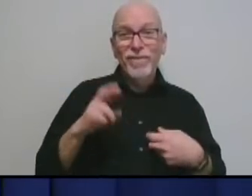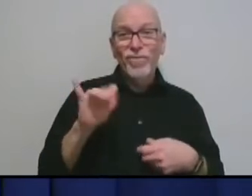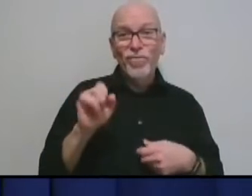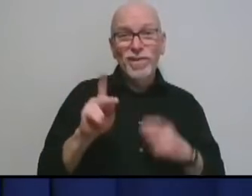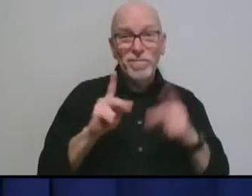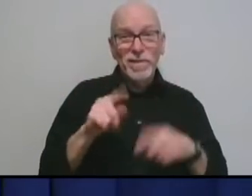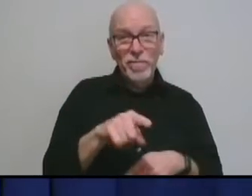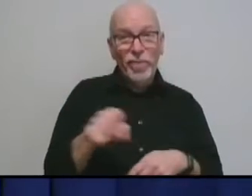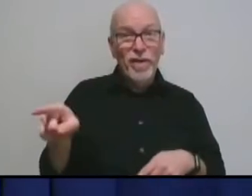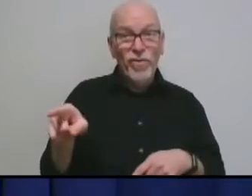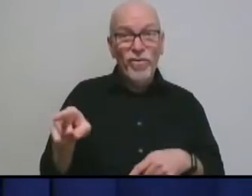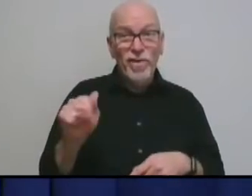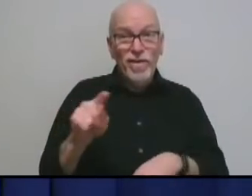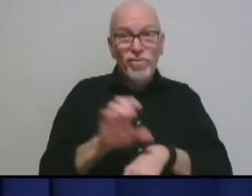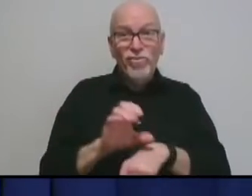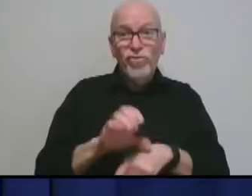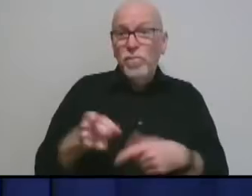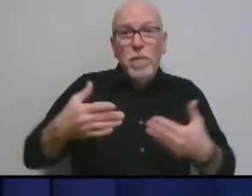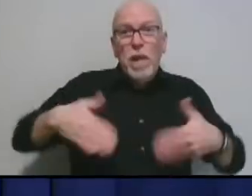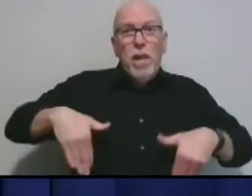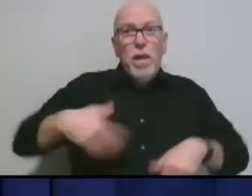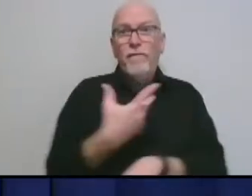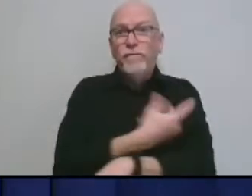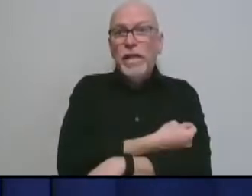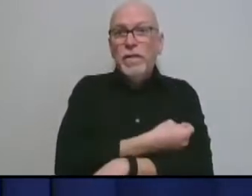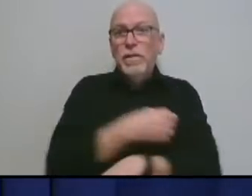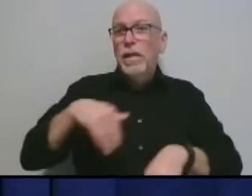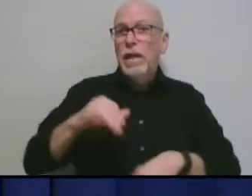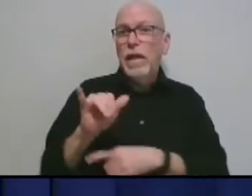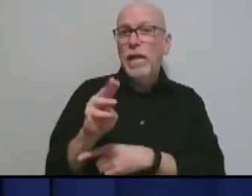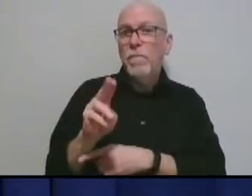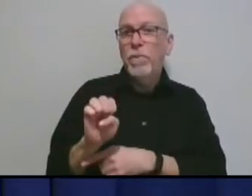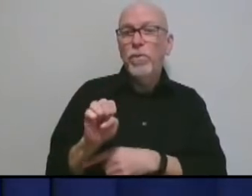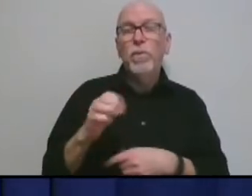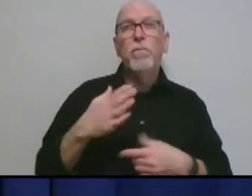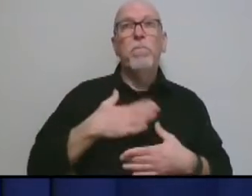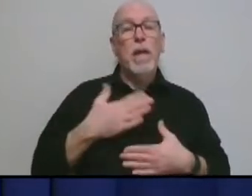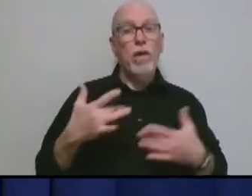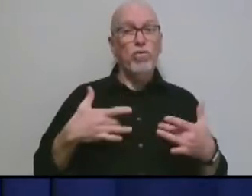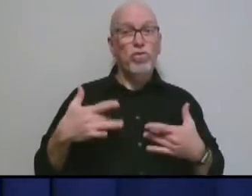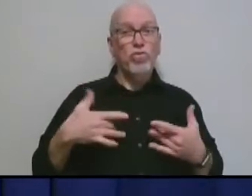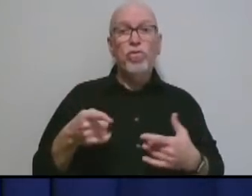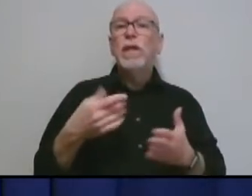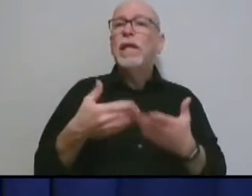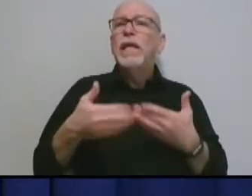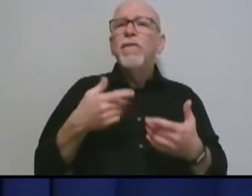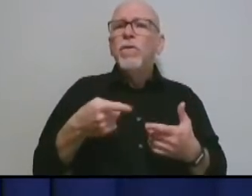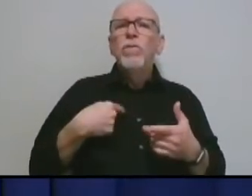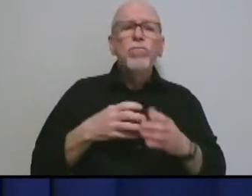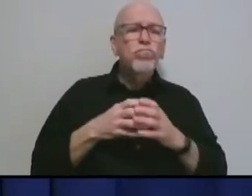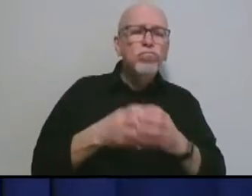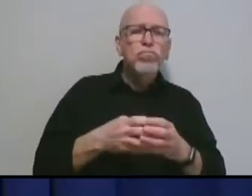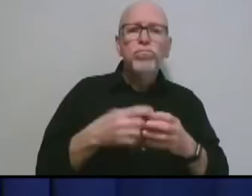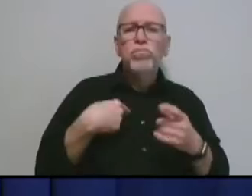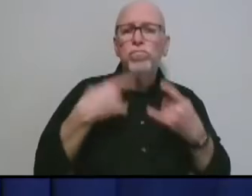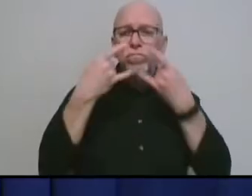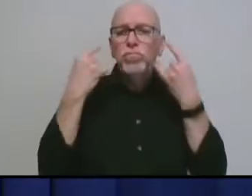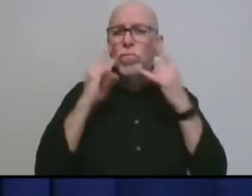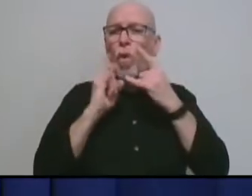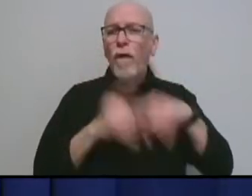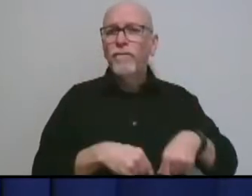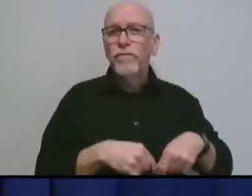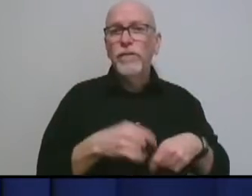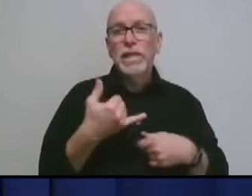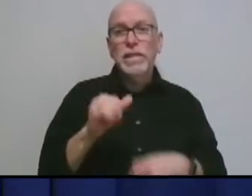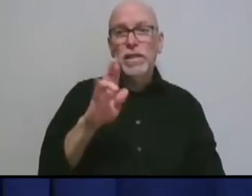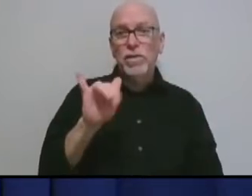that haven't been immunized or vaccinated yet. And my concern would be that even those people come in and take their masks off, the risk for